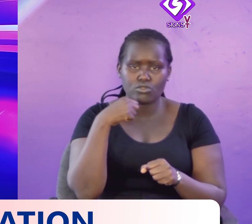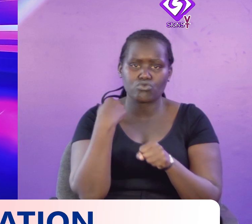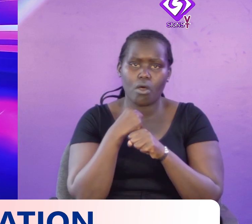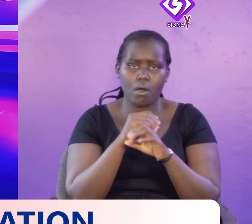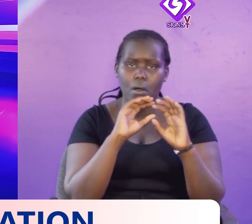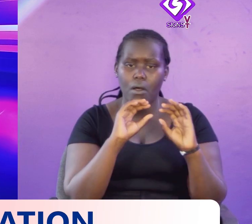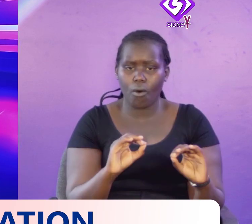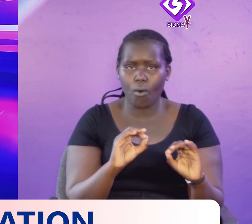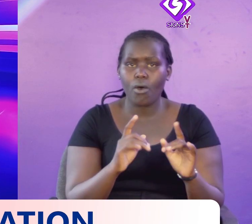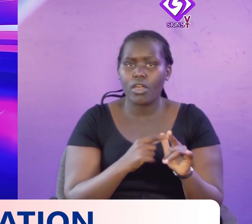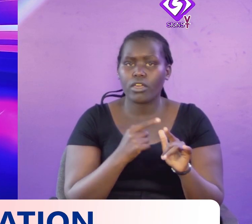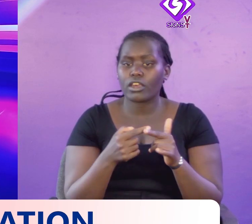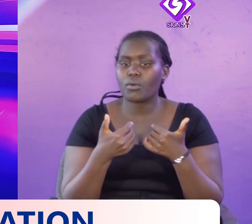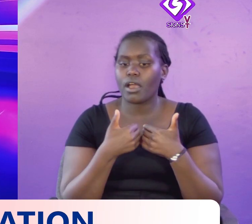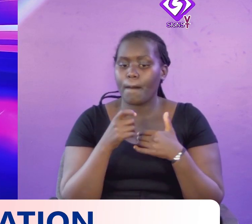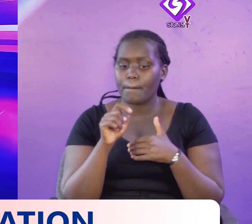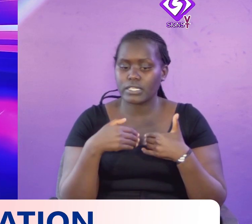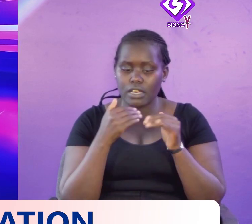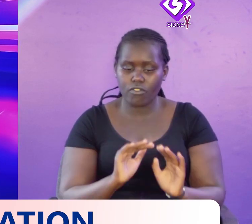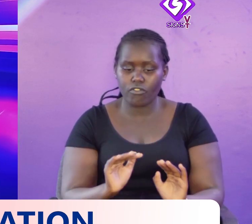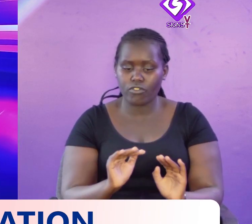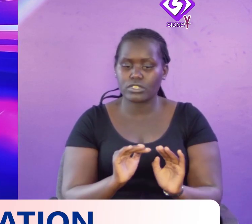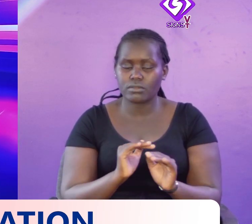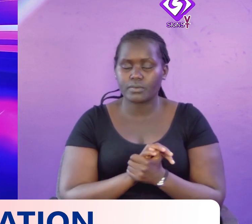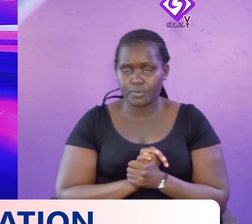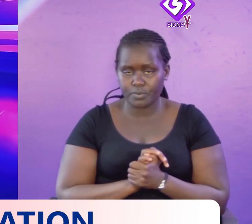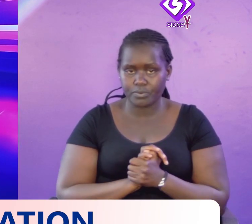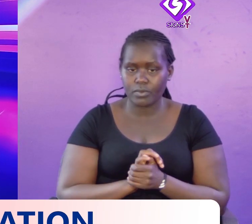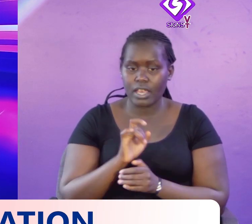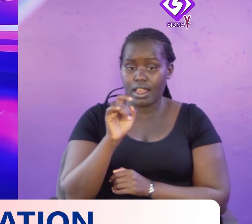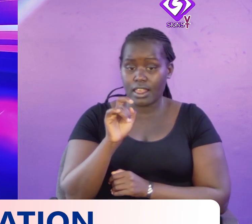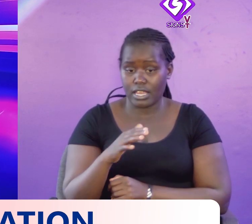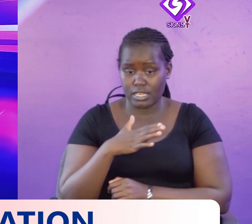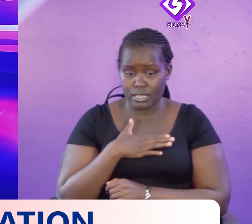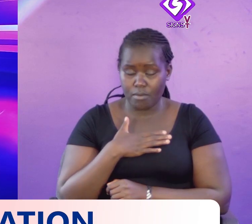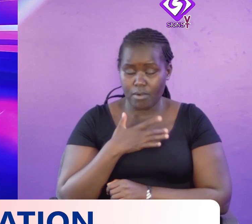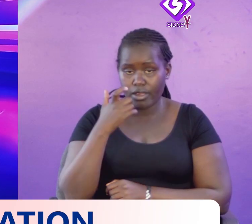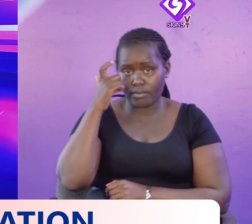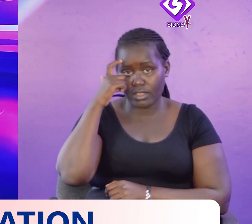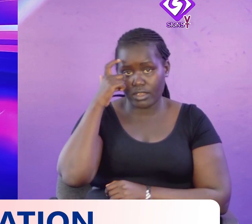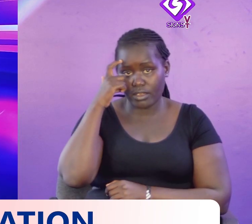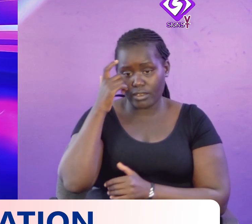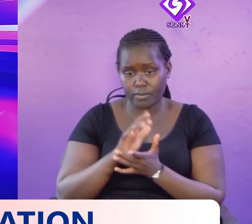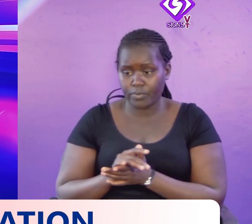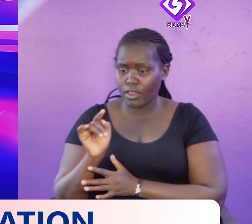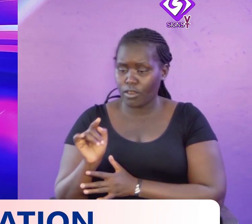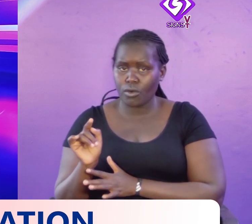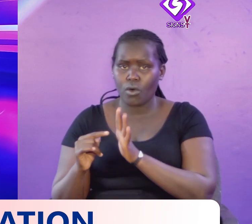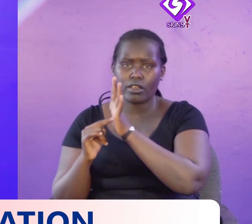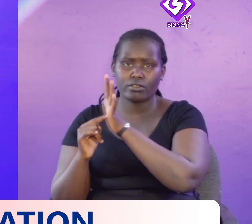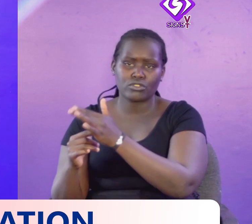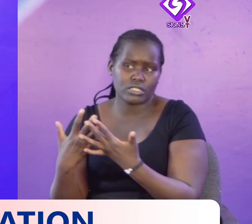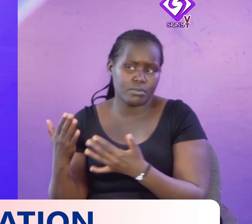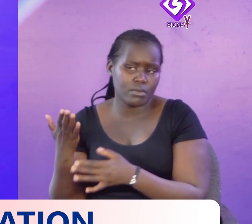There must be some force behind all these things. That is my thinking. Are you exposing something here?